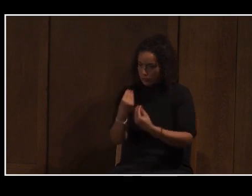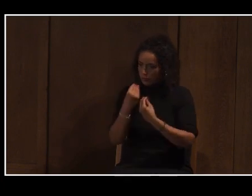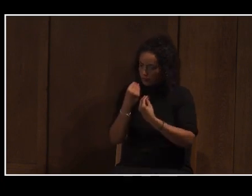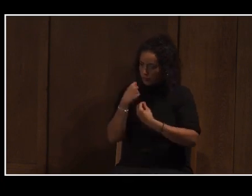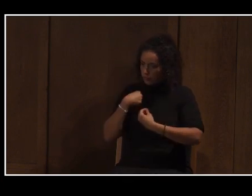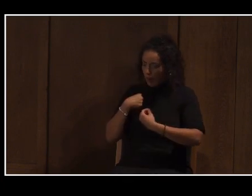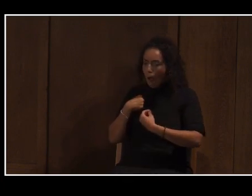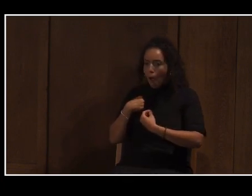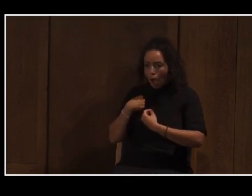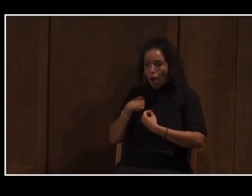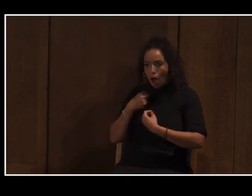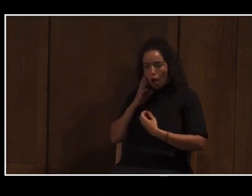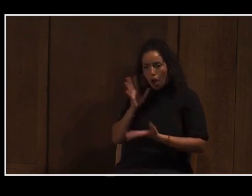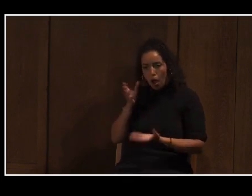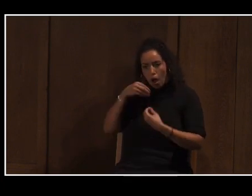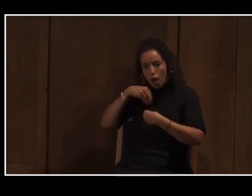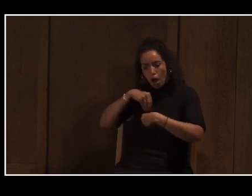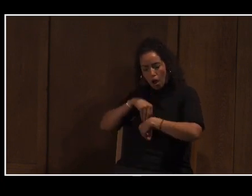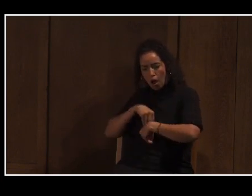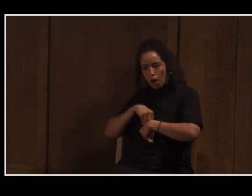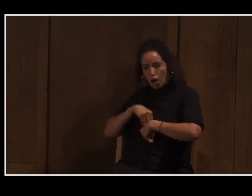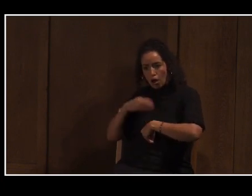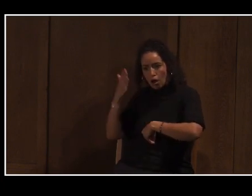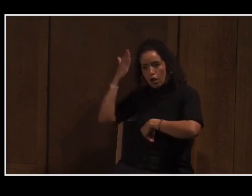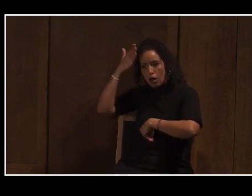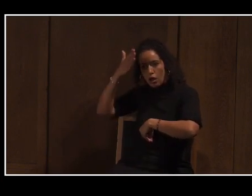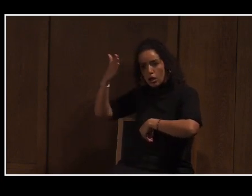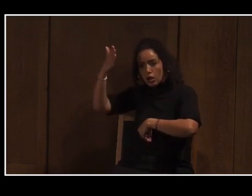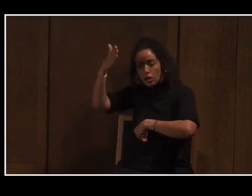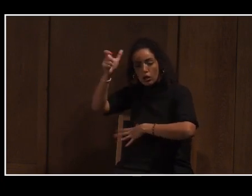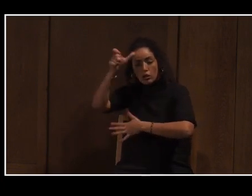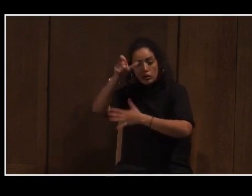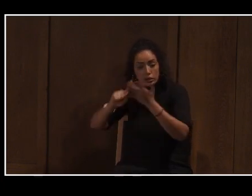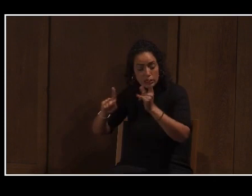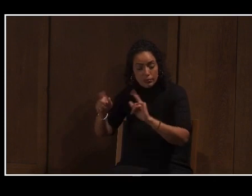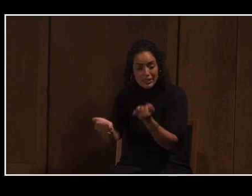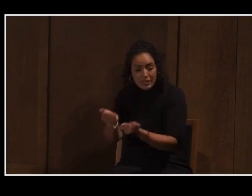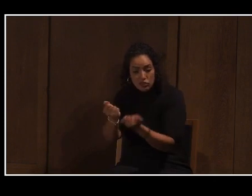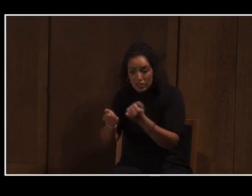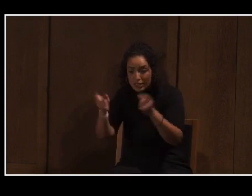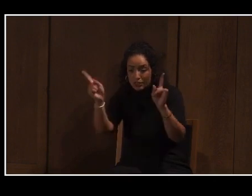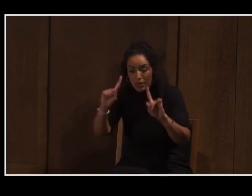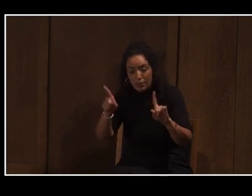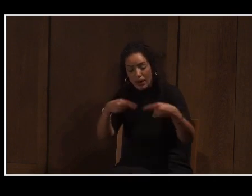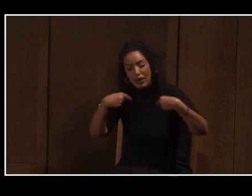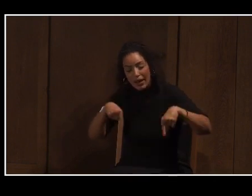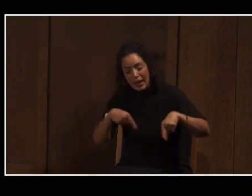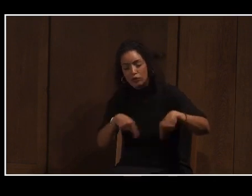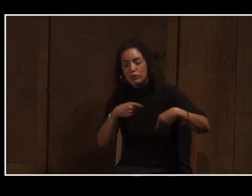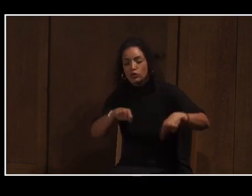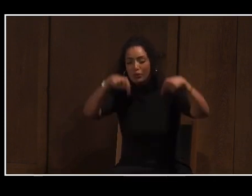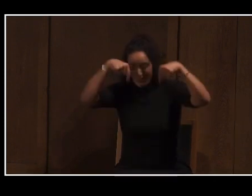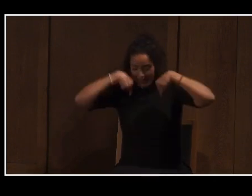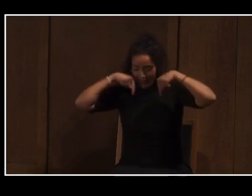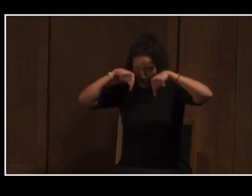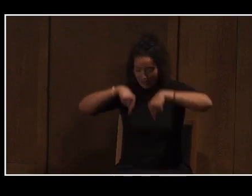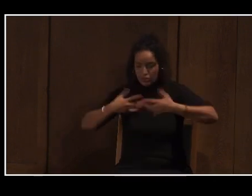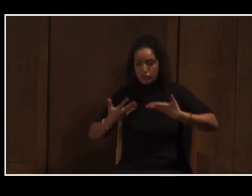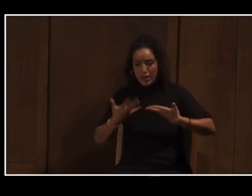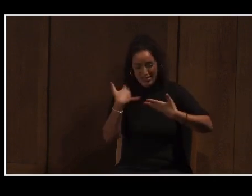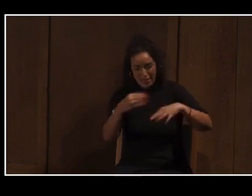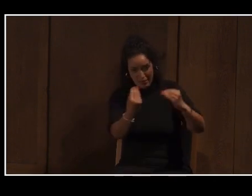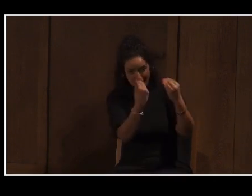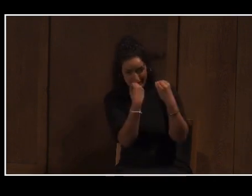here because my disability justice people have allowed me to be here, who have taught me, is what I would